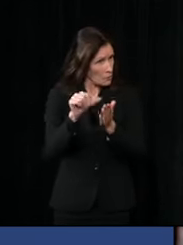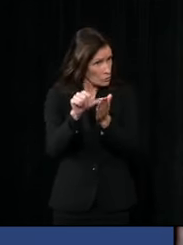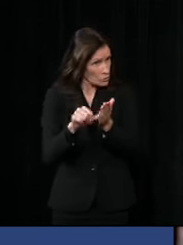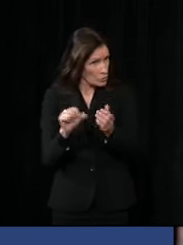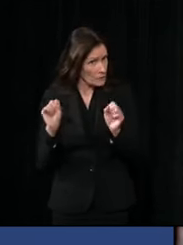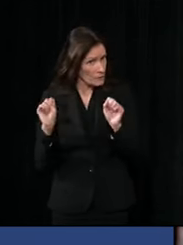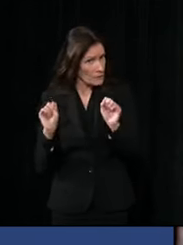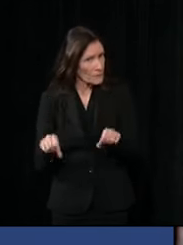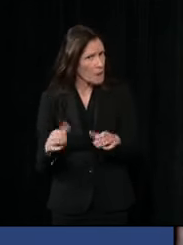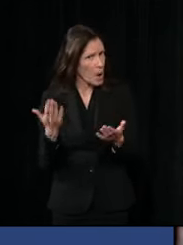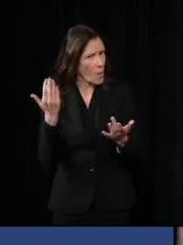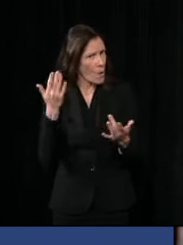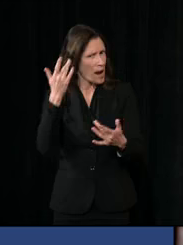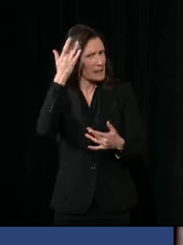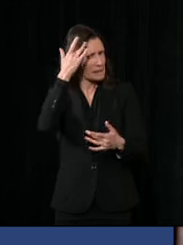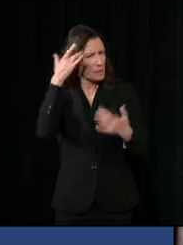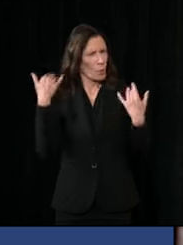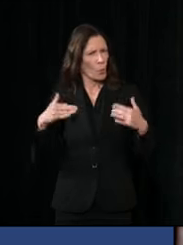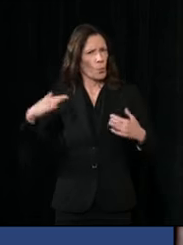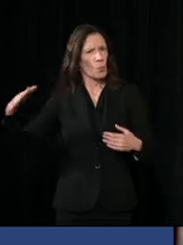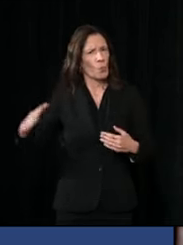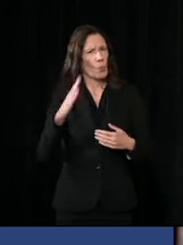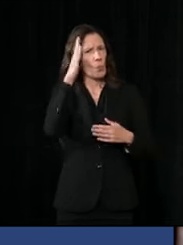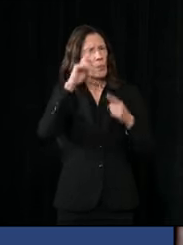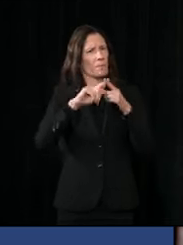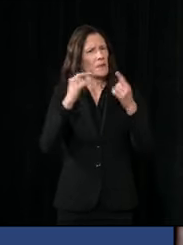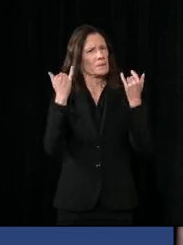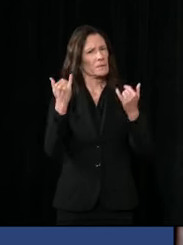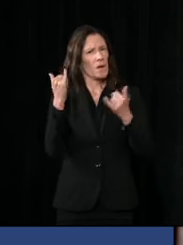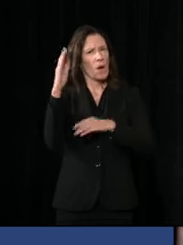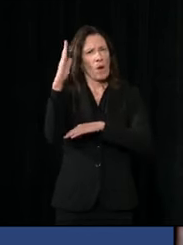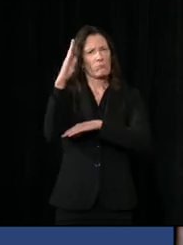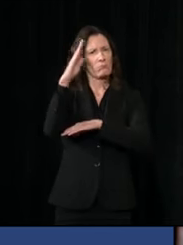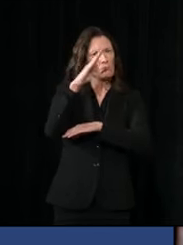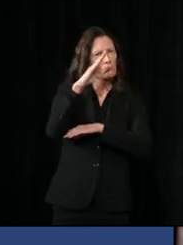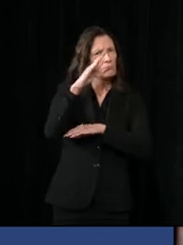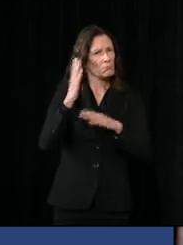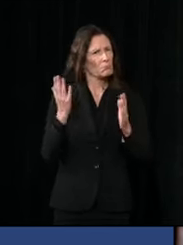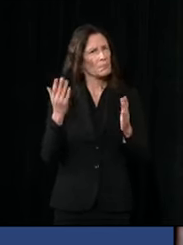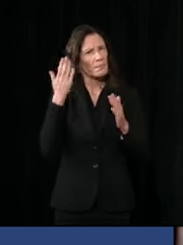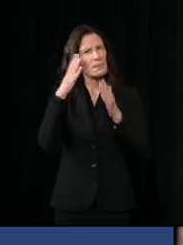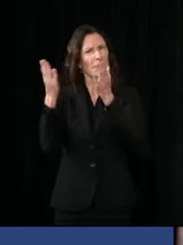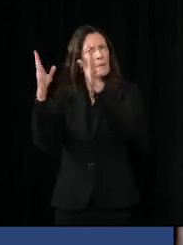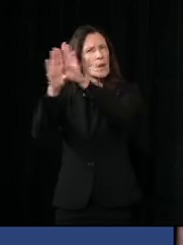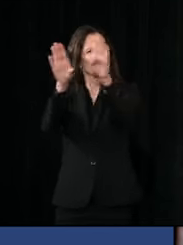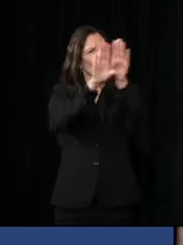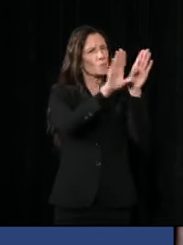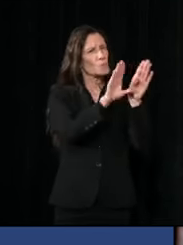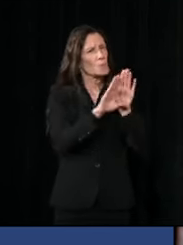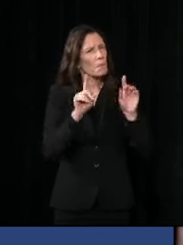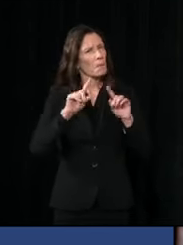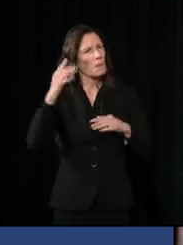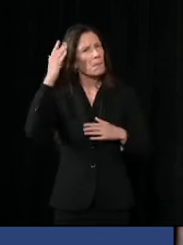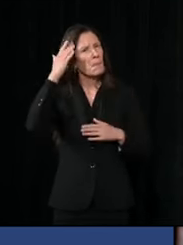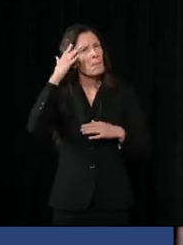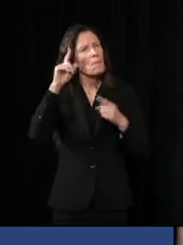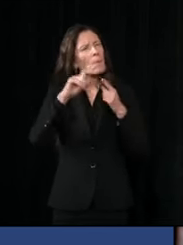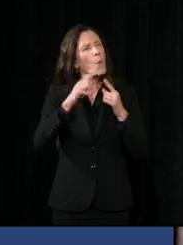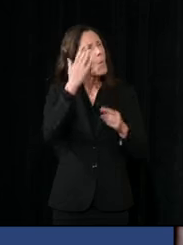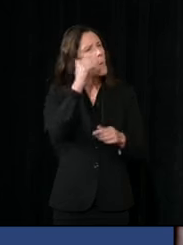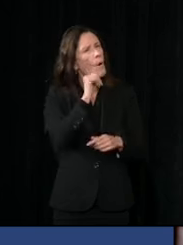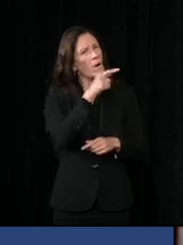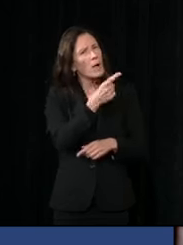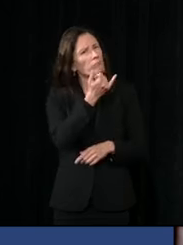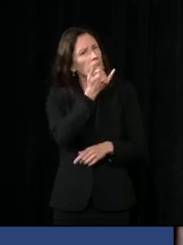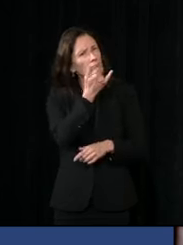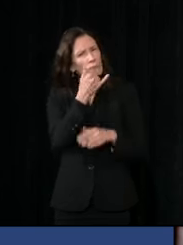place, a few counties at a time. Why not use that same approach in removing them? It's a great point, and again, next week